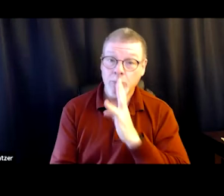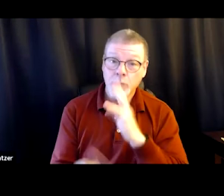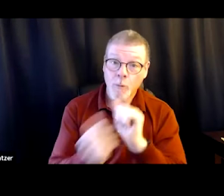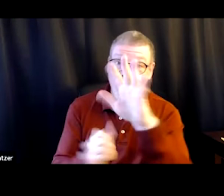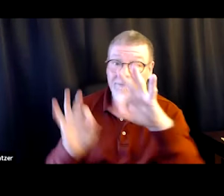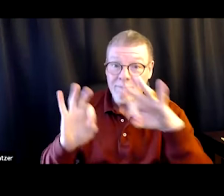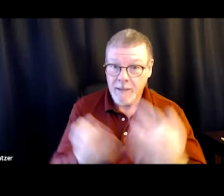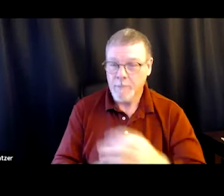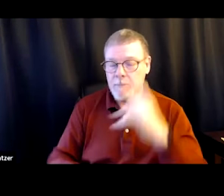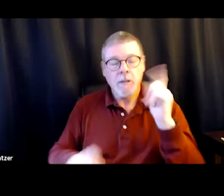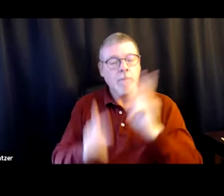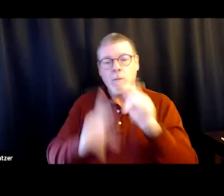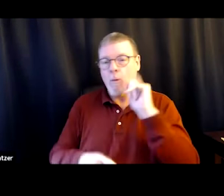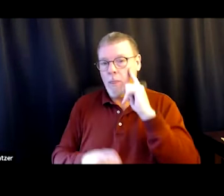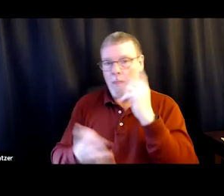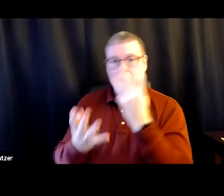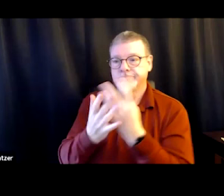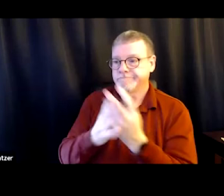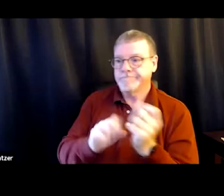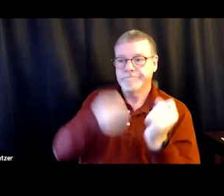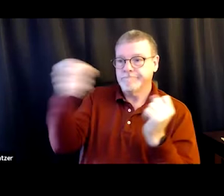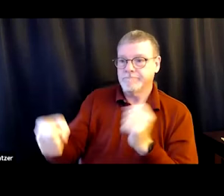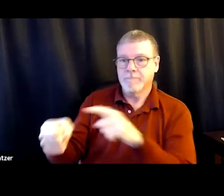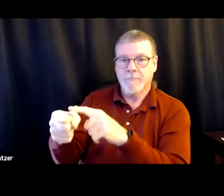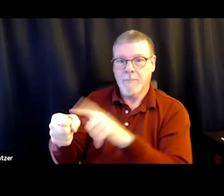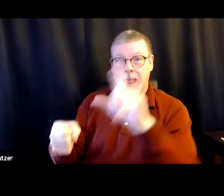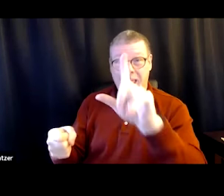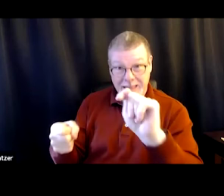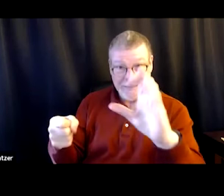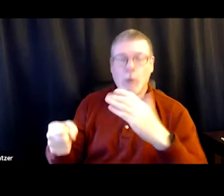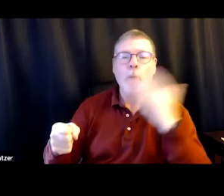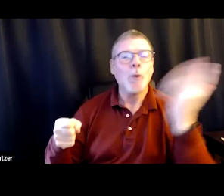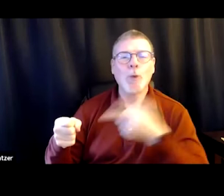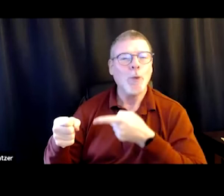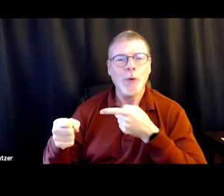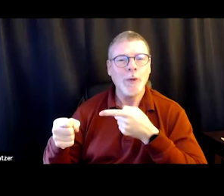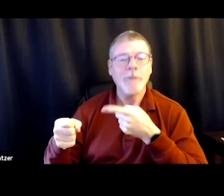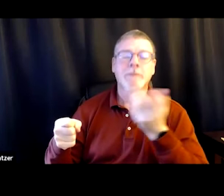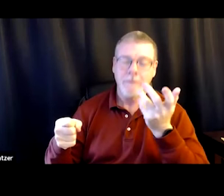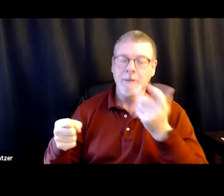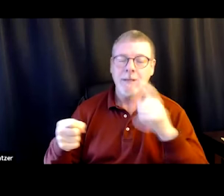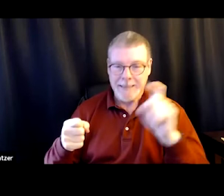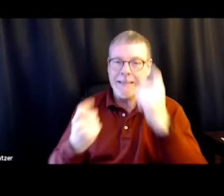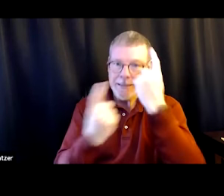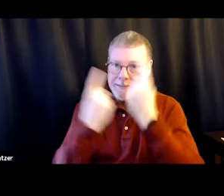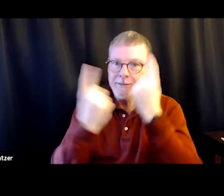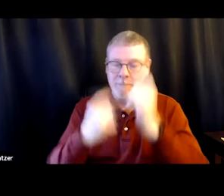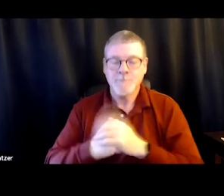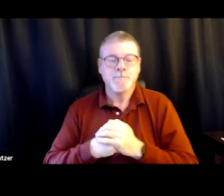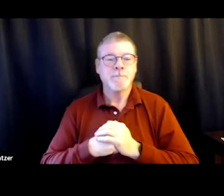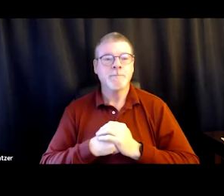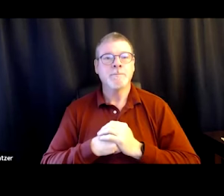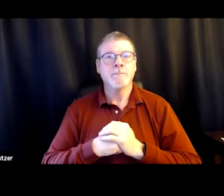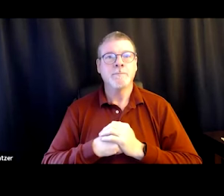people don't think about prisons as long-term care settings. So it's something I think meaningful to add to the table. At the macro level, there's